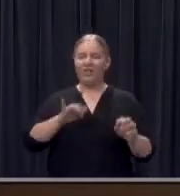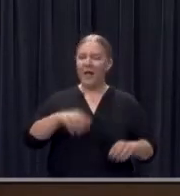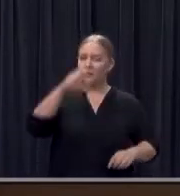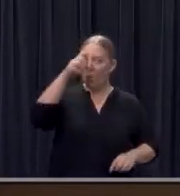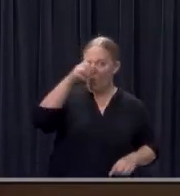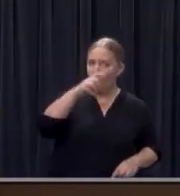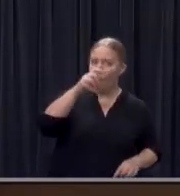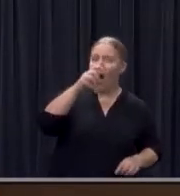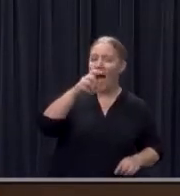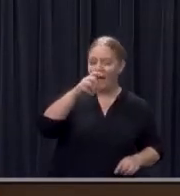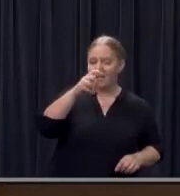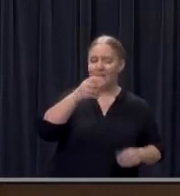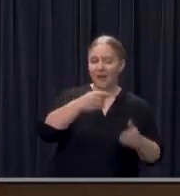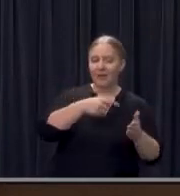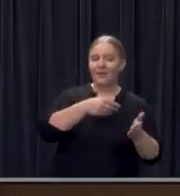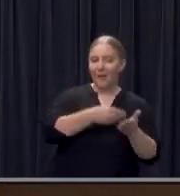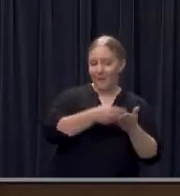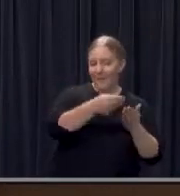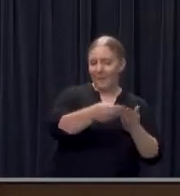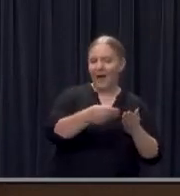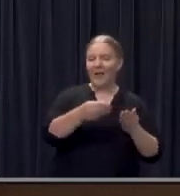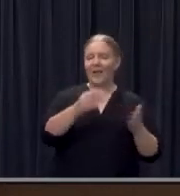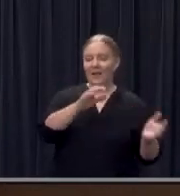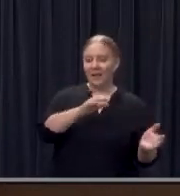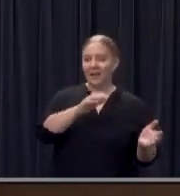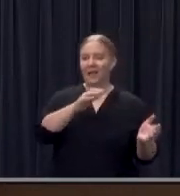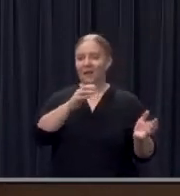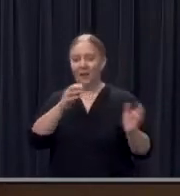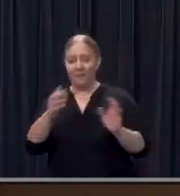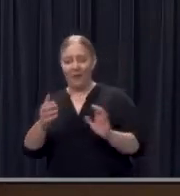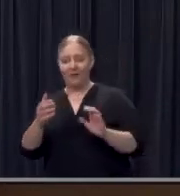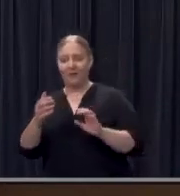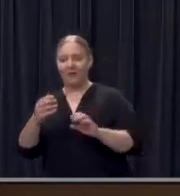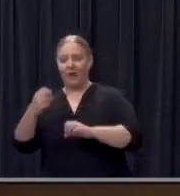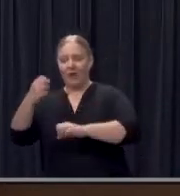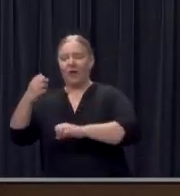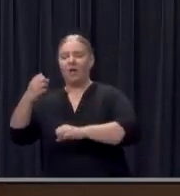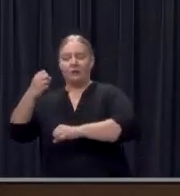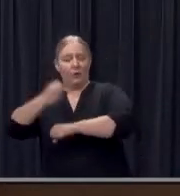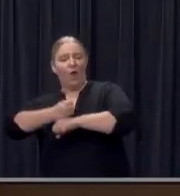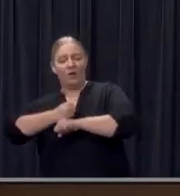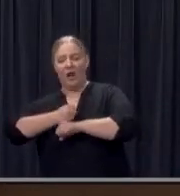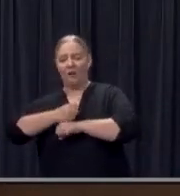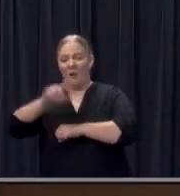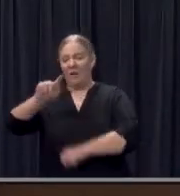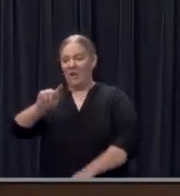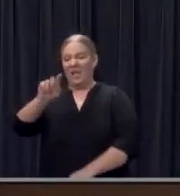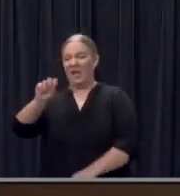to, locking down and having everybody have to go through, like, TSA screening.